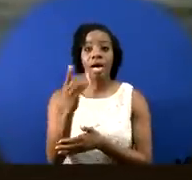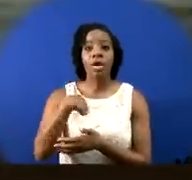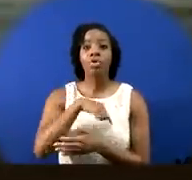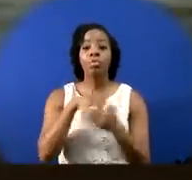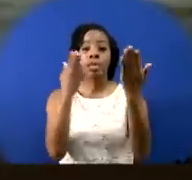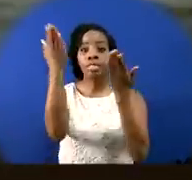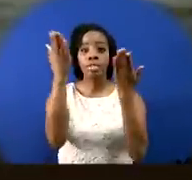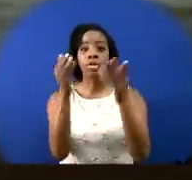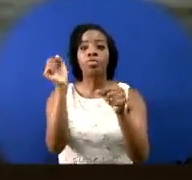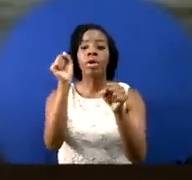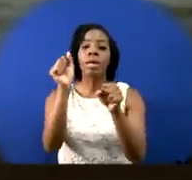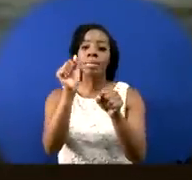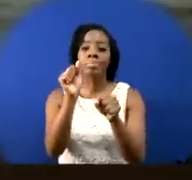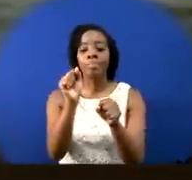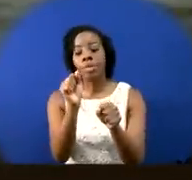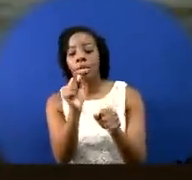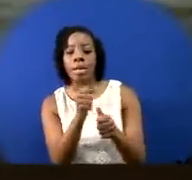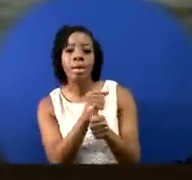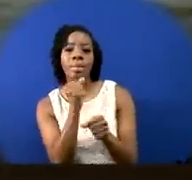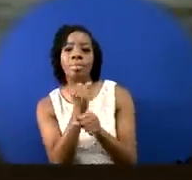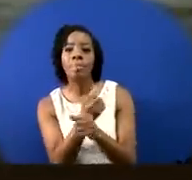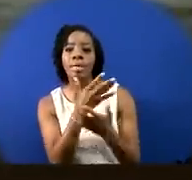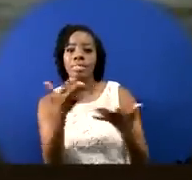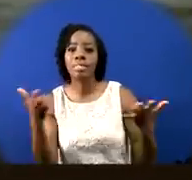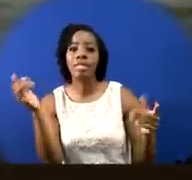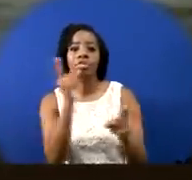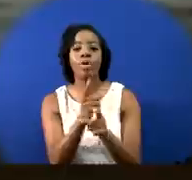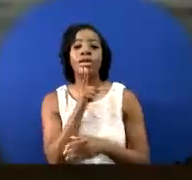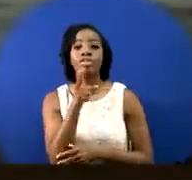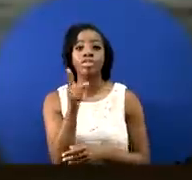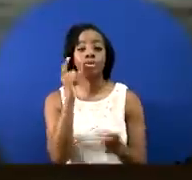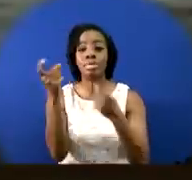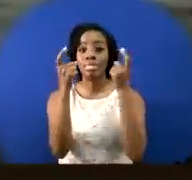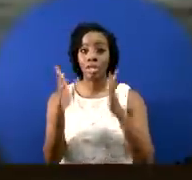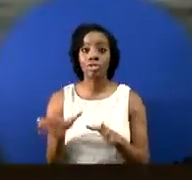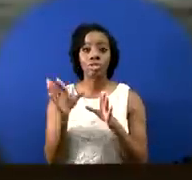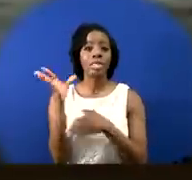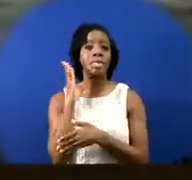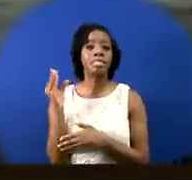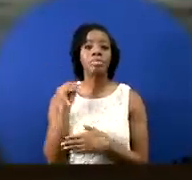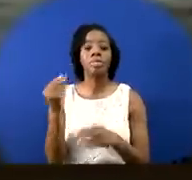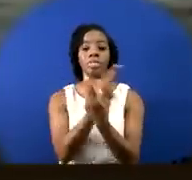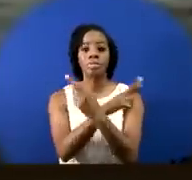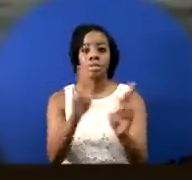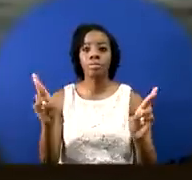serve works things out so that sinners might be redeemed.